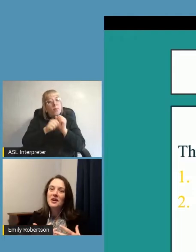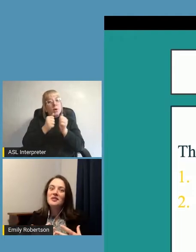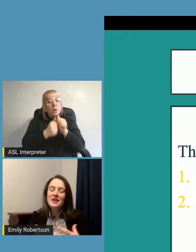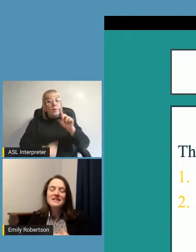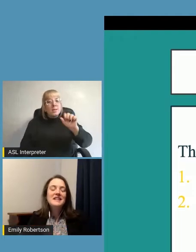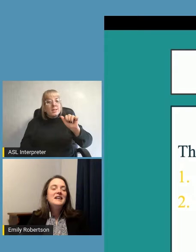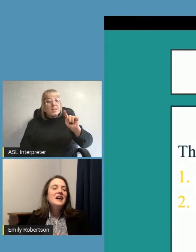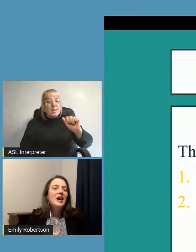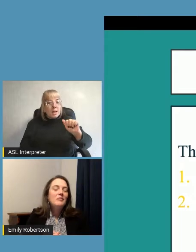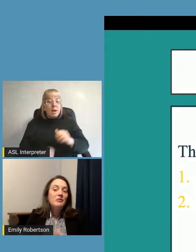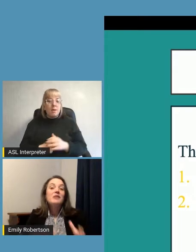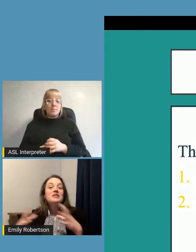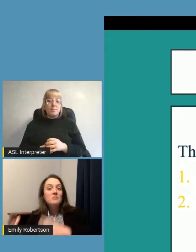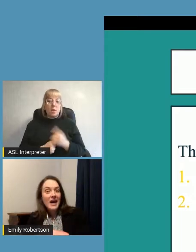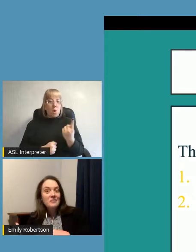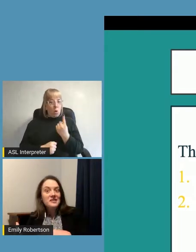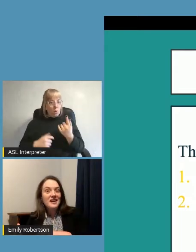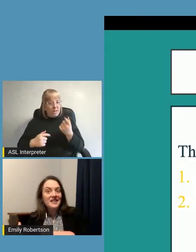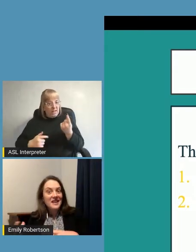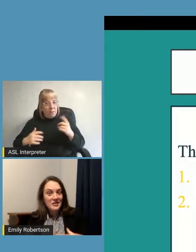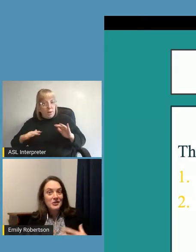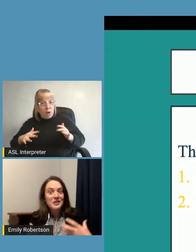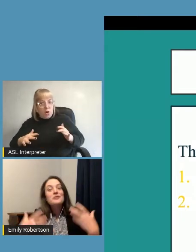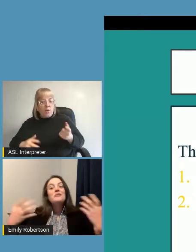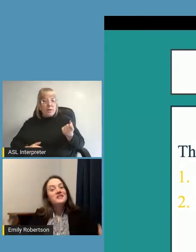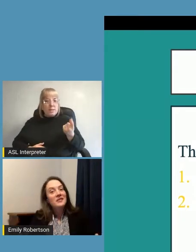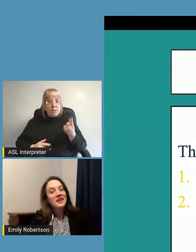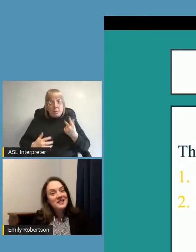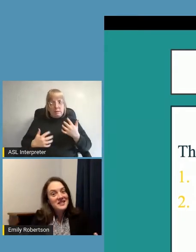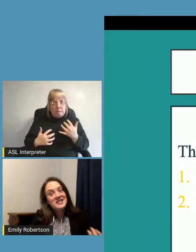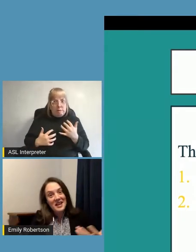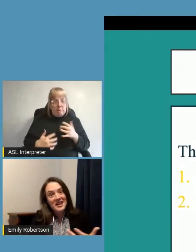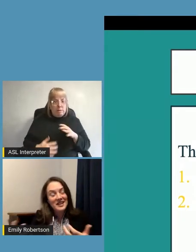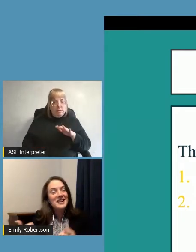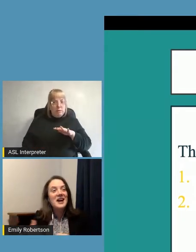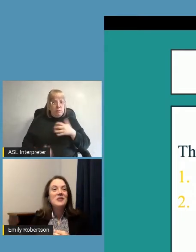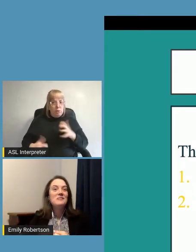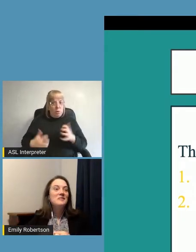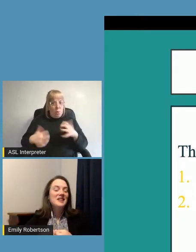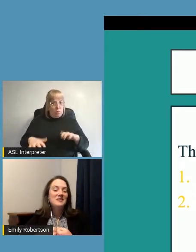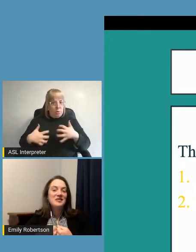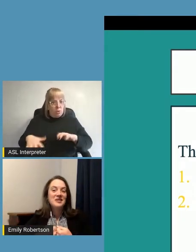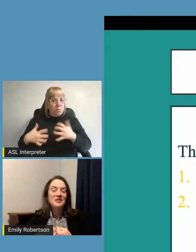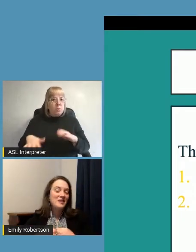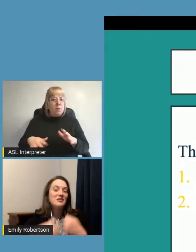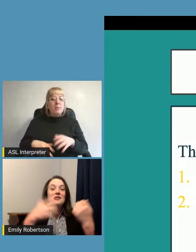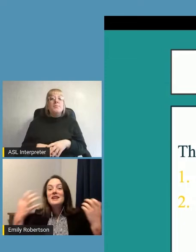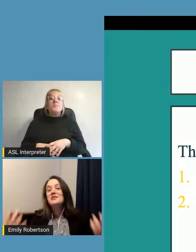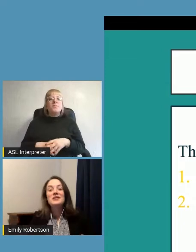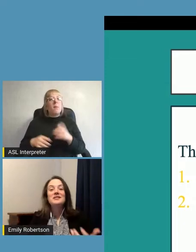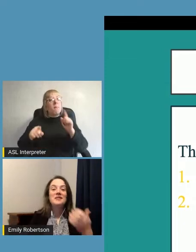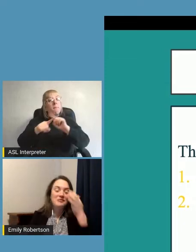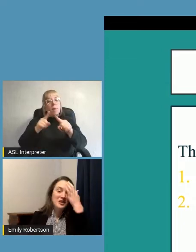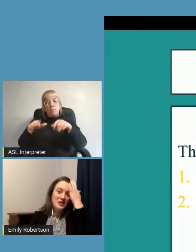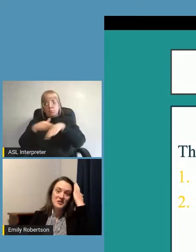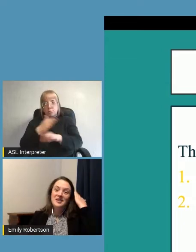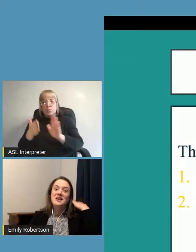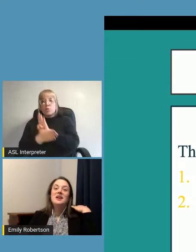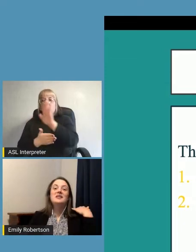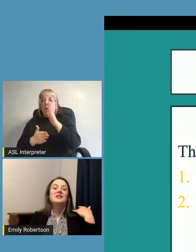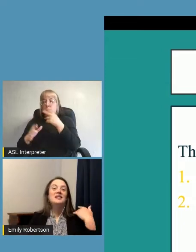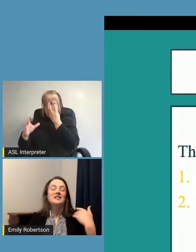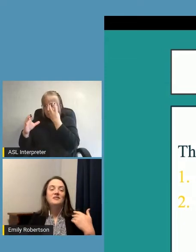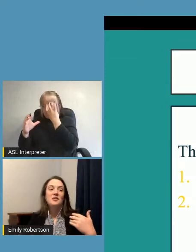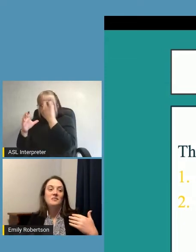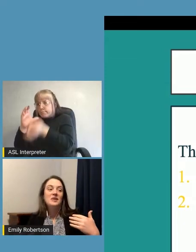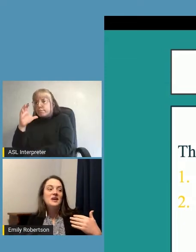a little bit afraid of it. And when I went to Babson and really threw myself into data, it was a kind of a crash course of really